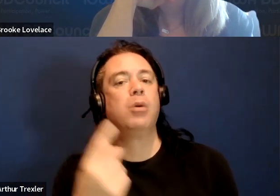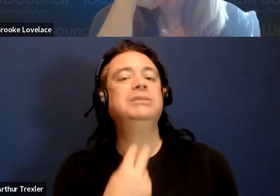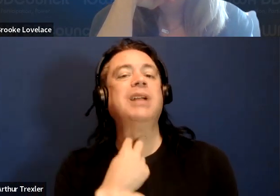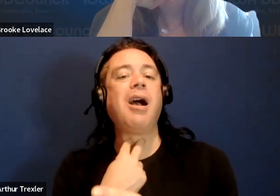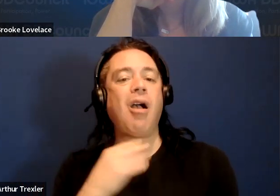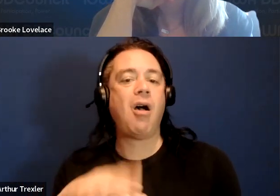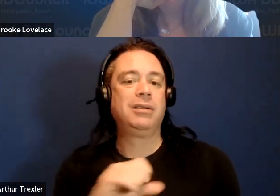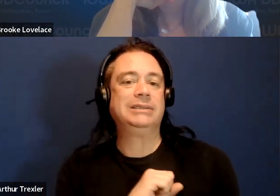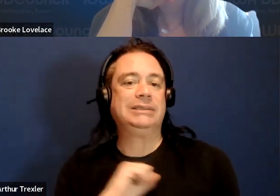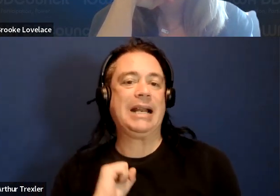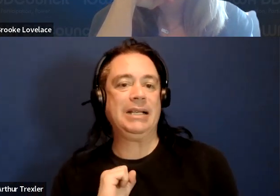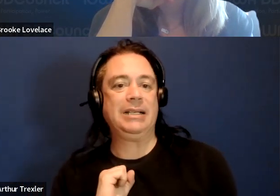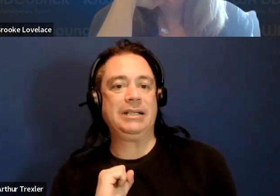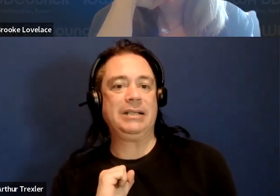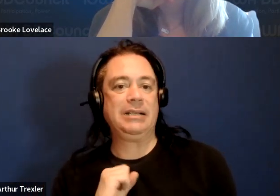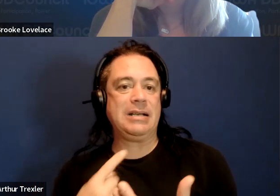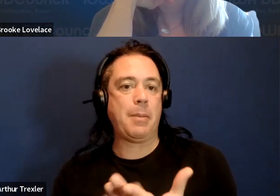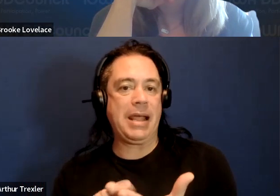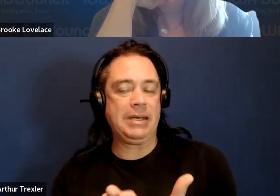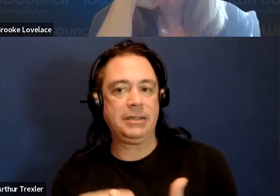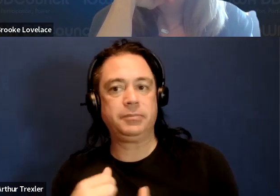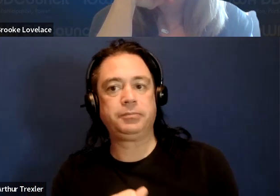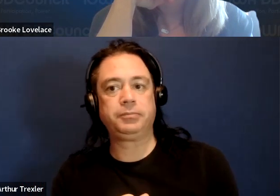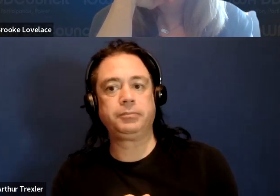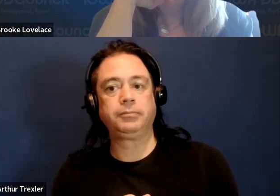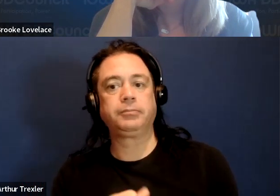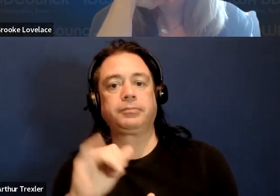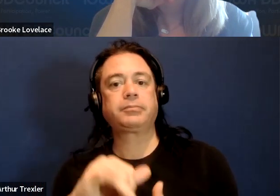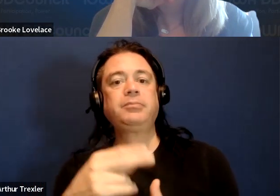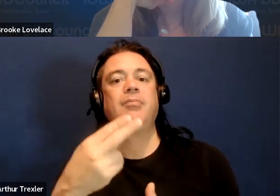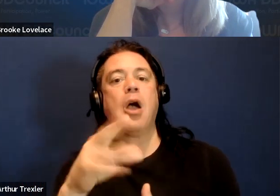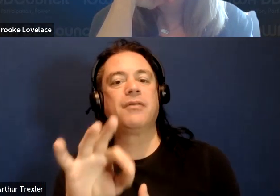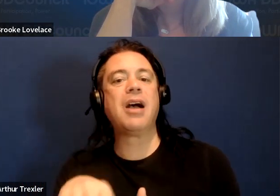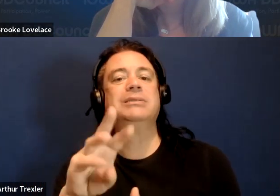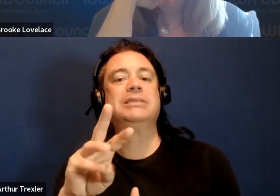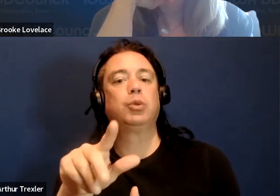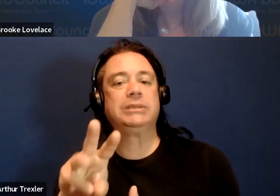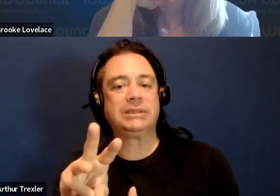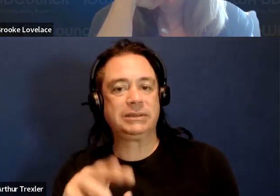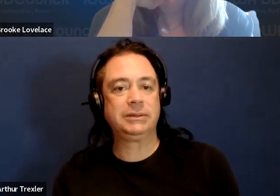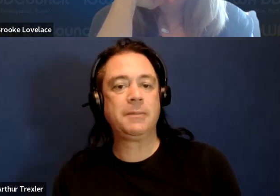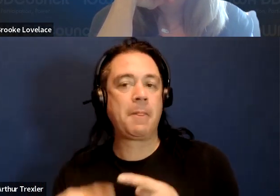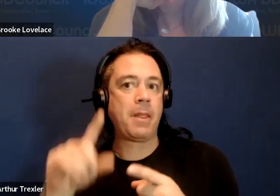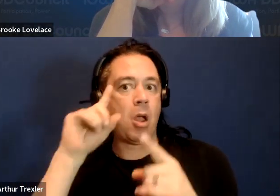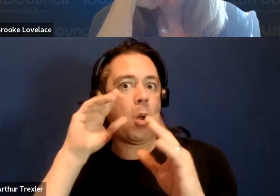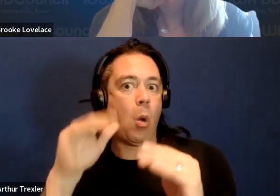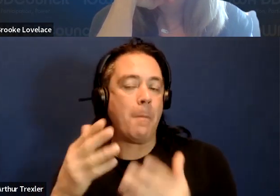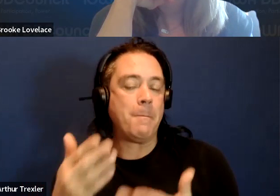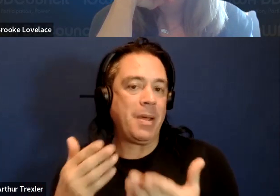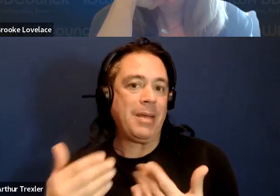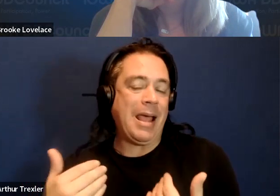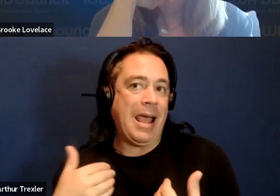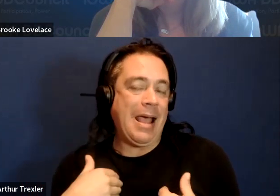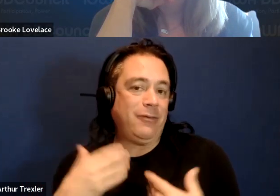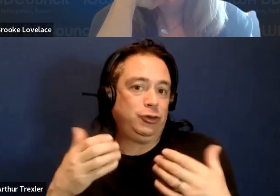that Senate debate. So that's House File 626. So we're hoping maybe that has a shot